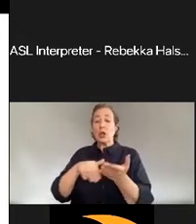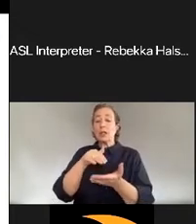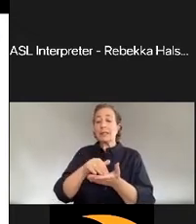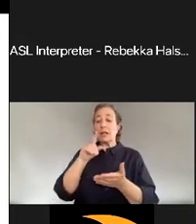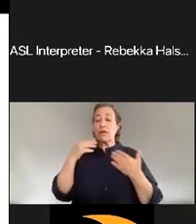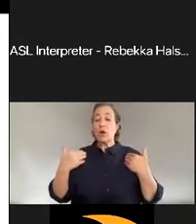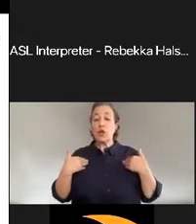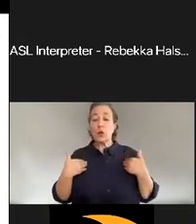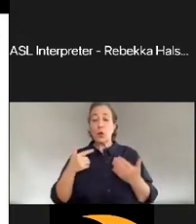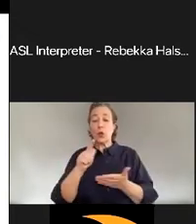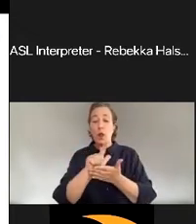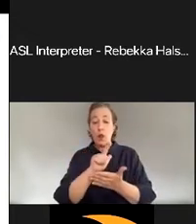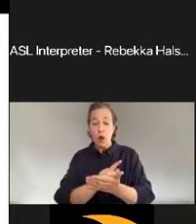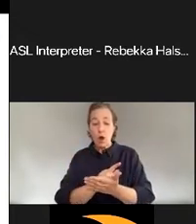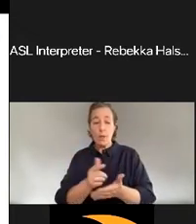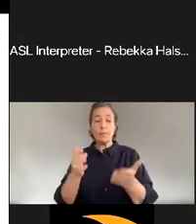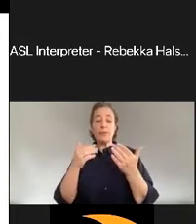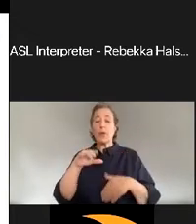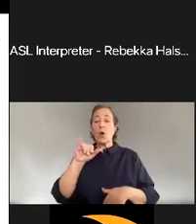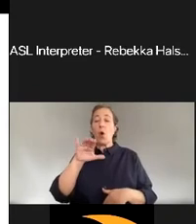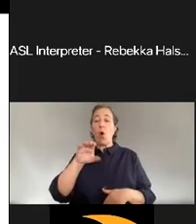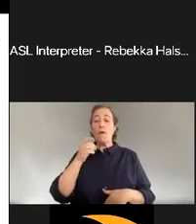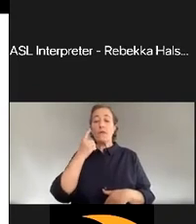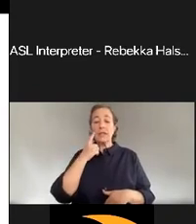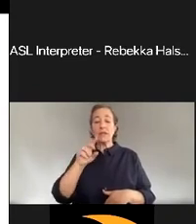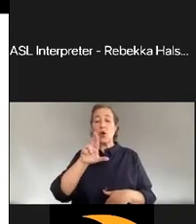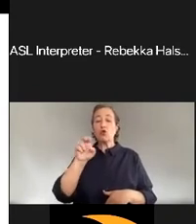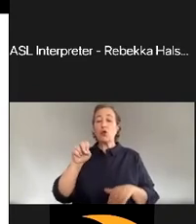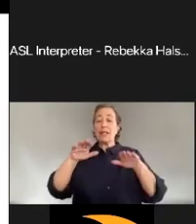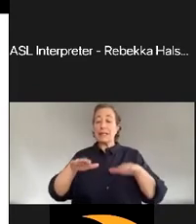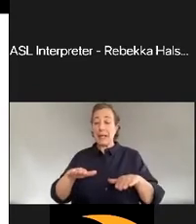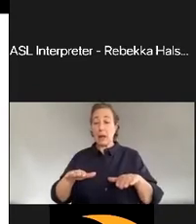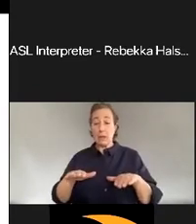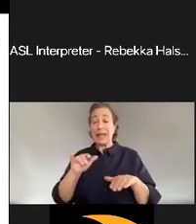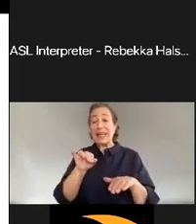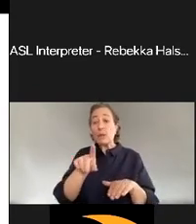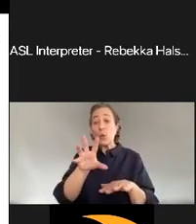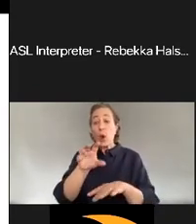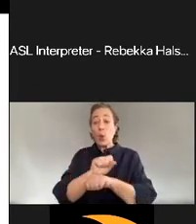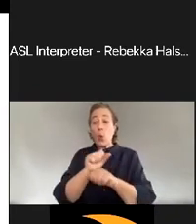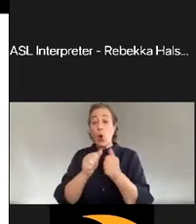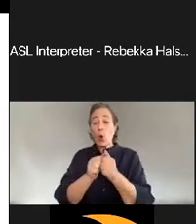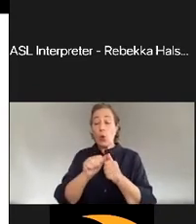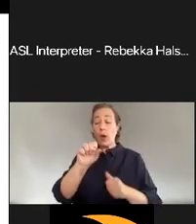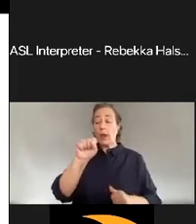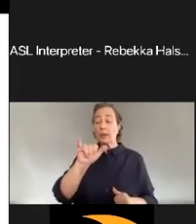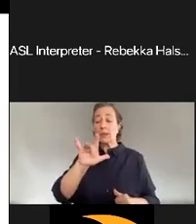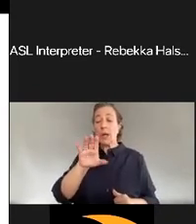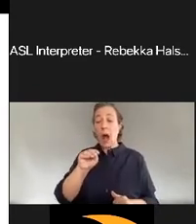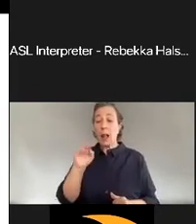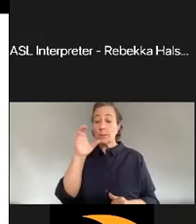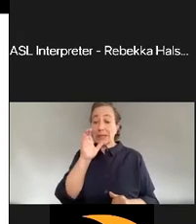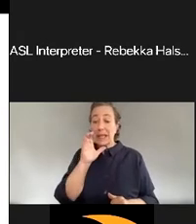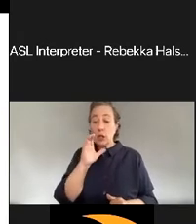organizations on the Office of Refugee Resettlement issue. If you're interested in working with asylum seekers or others on helping